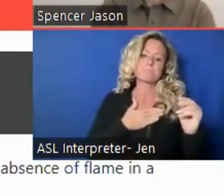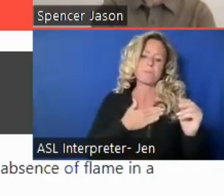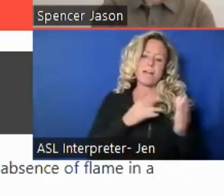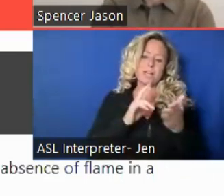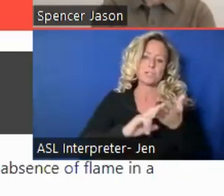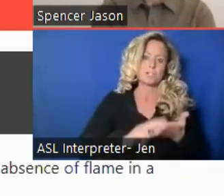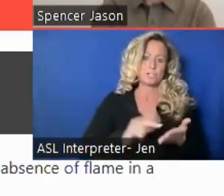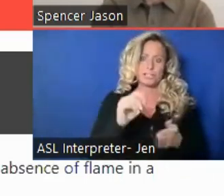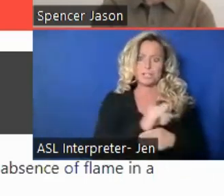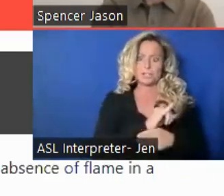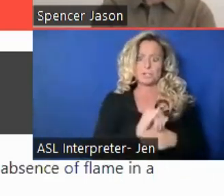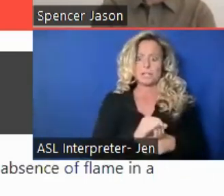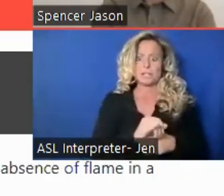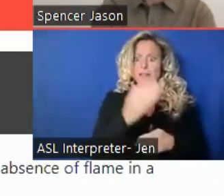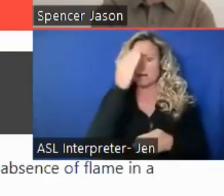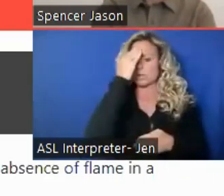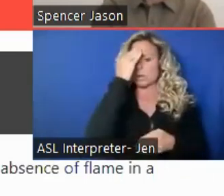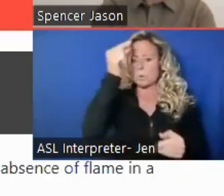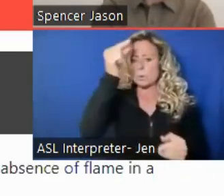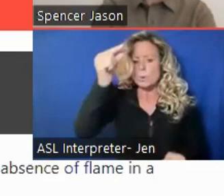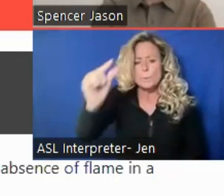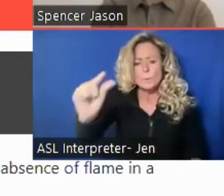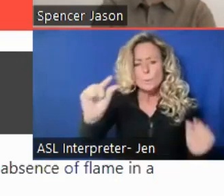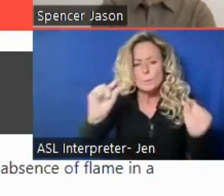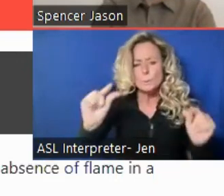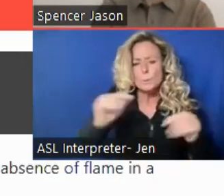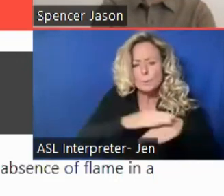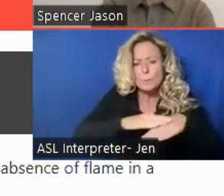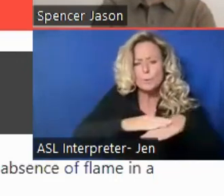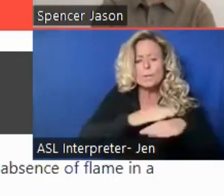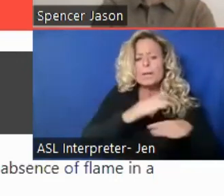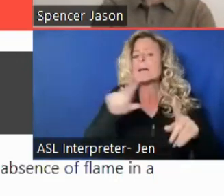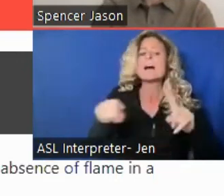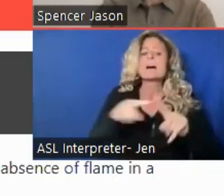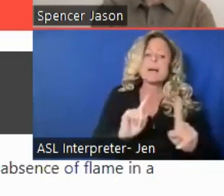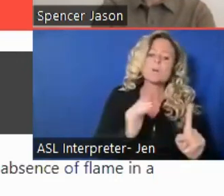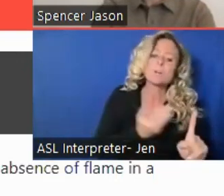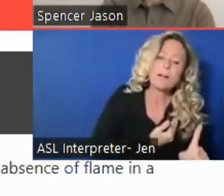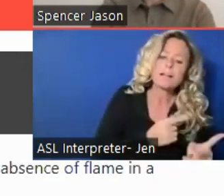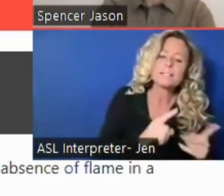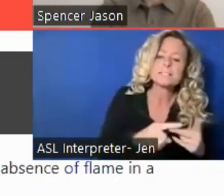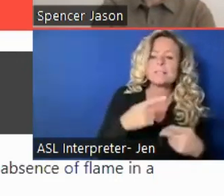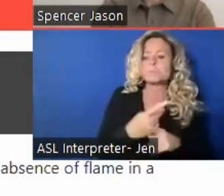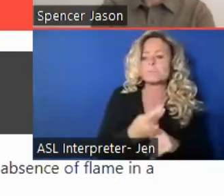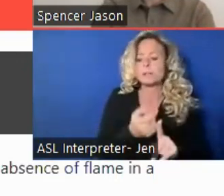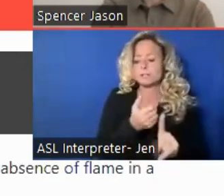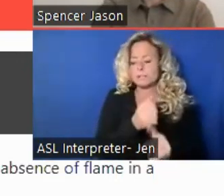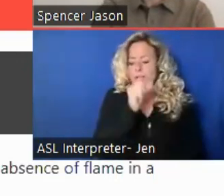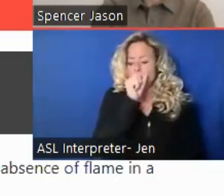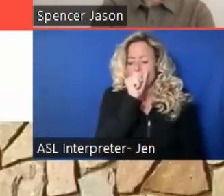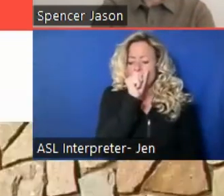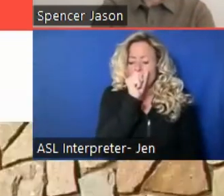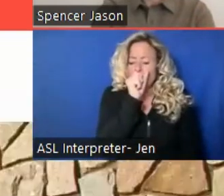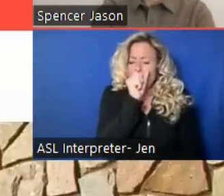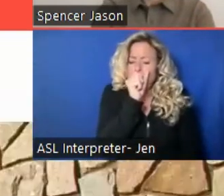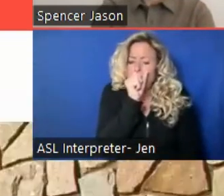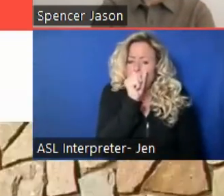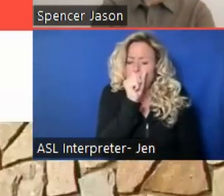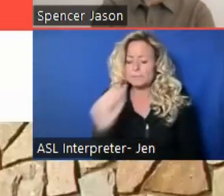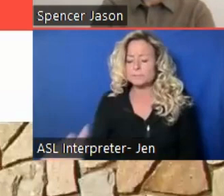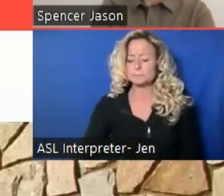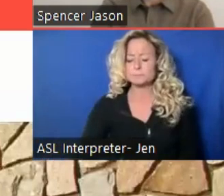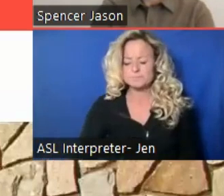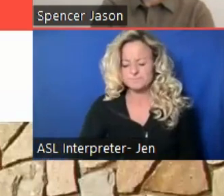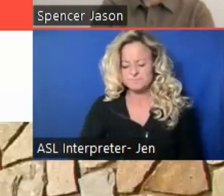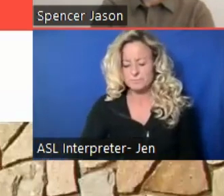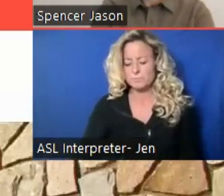very little about. So I was trying to learn the about us and the products. Tell me again, let's tell the students,